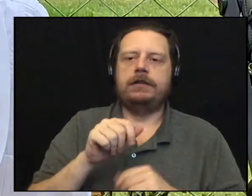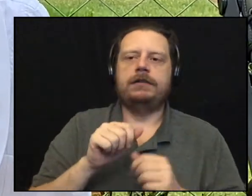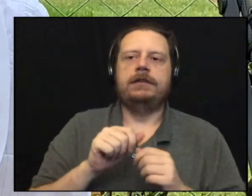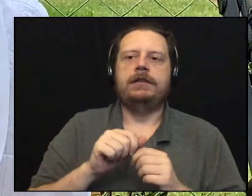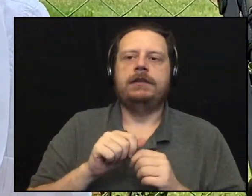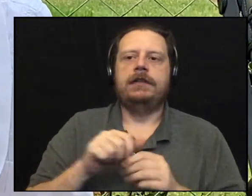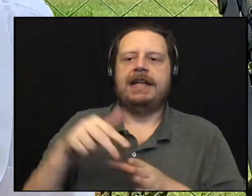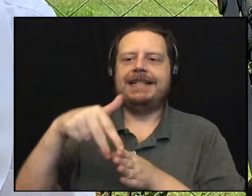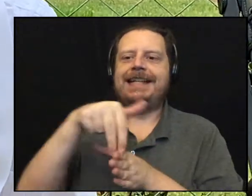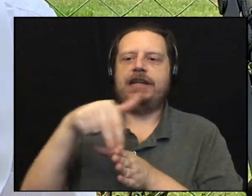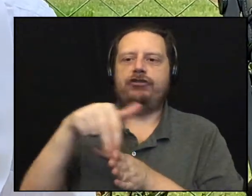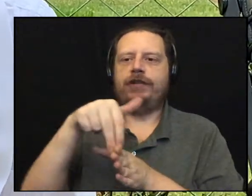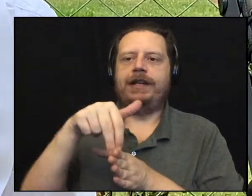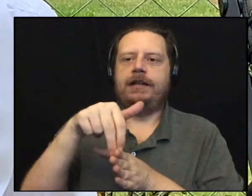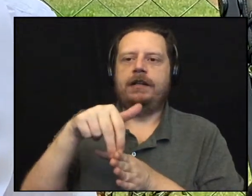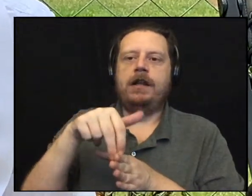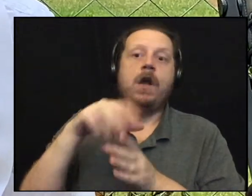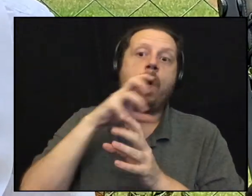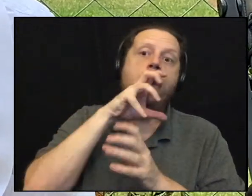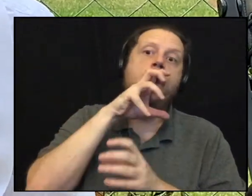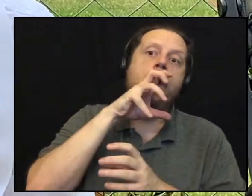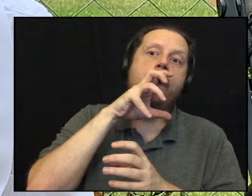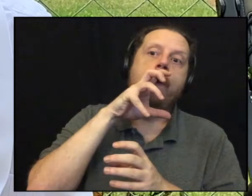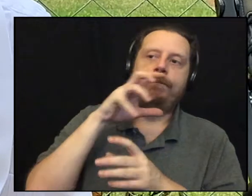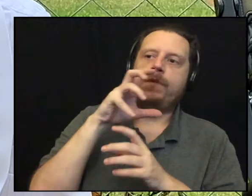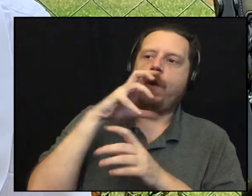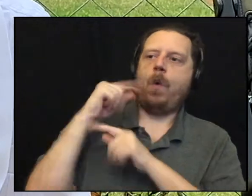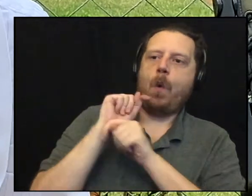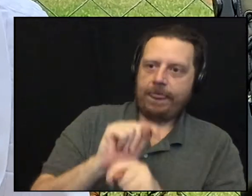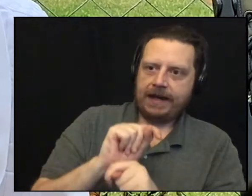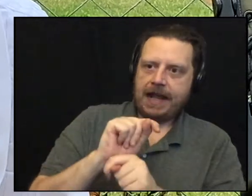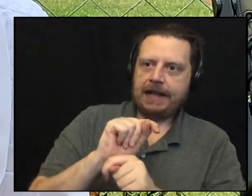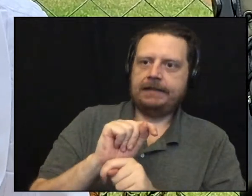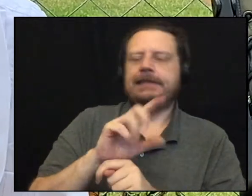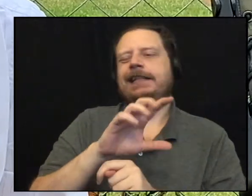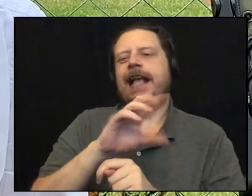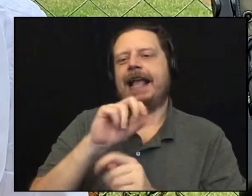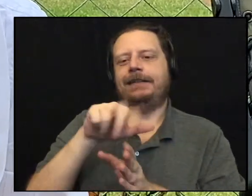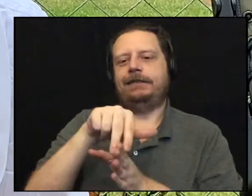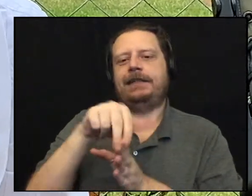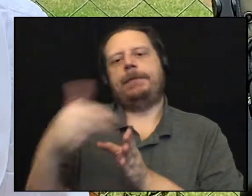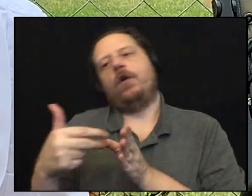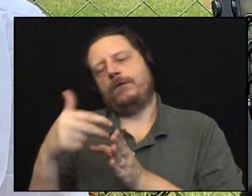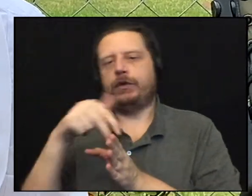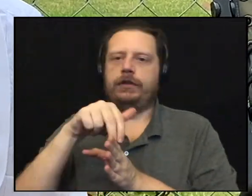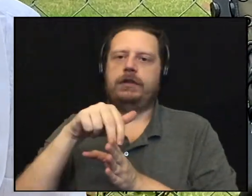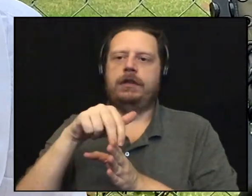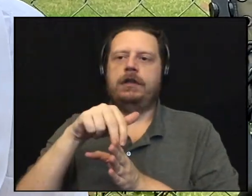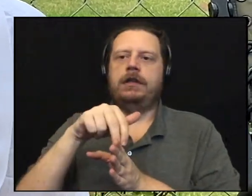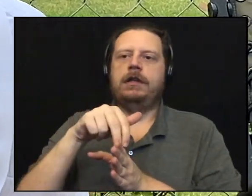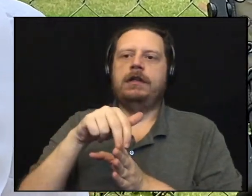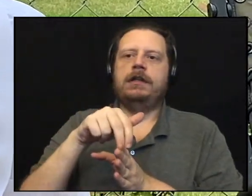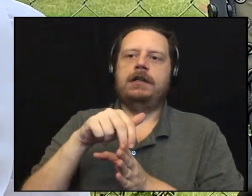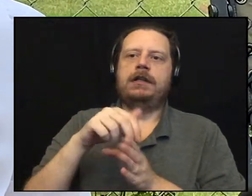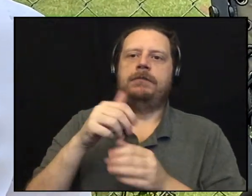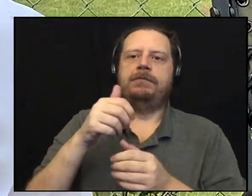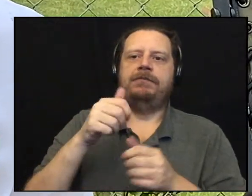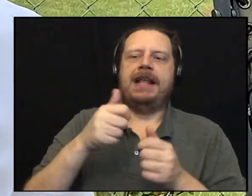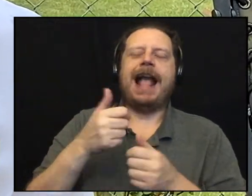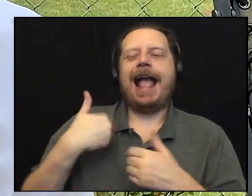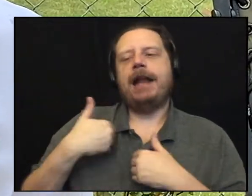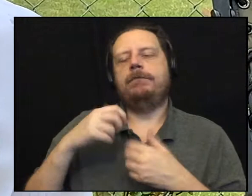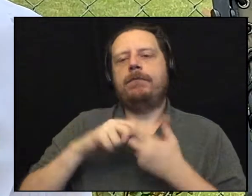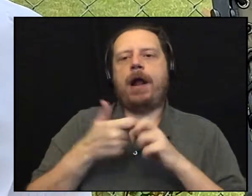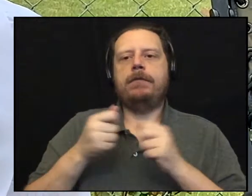teetering at the verge of orthodoxy, and some would say tipping over that edge. He had problems with the hierarchy, was brought up